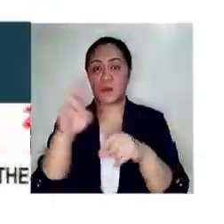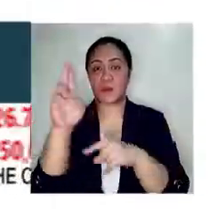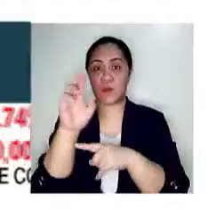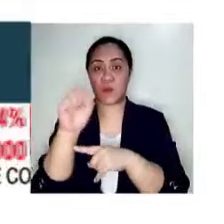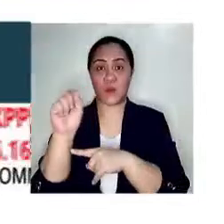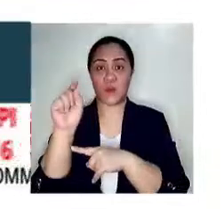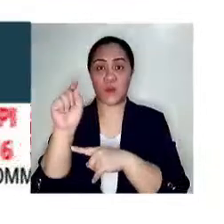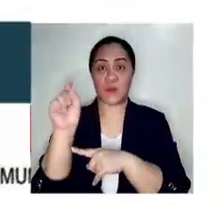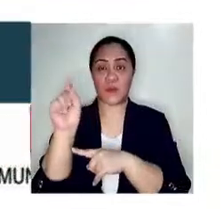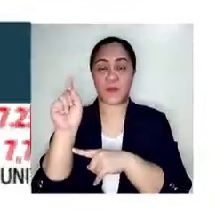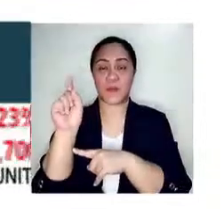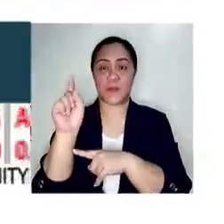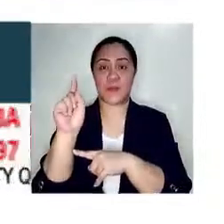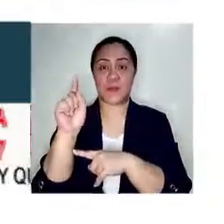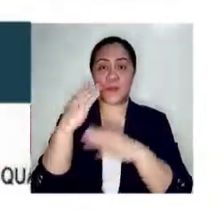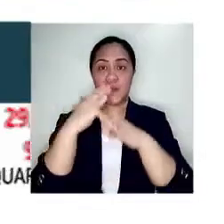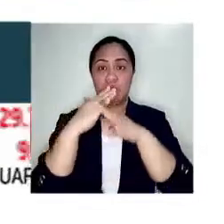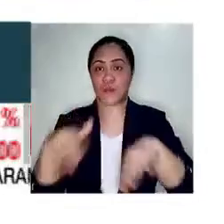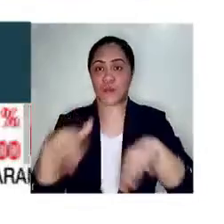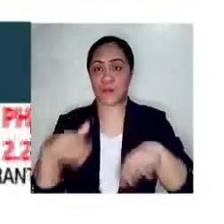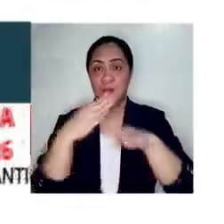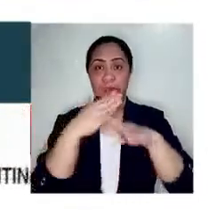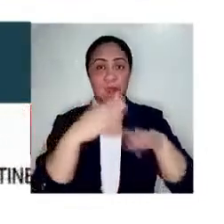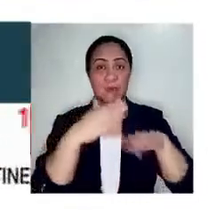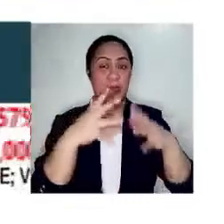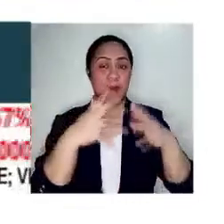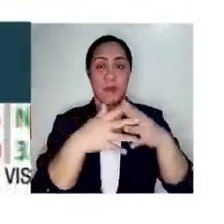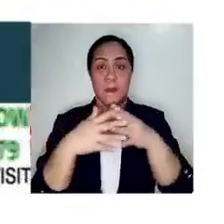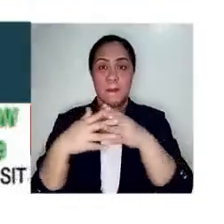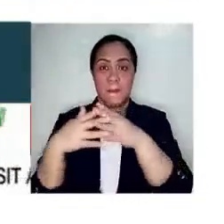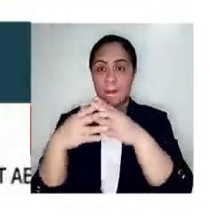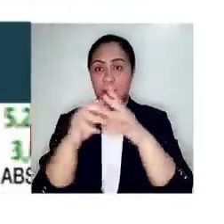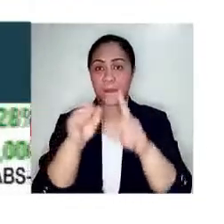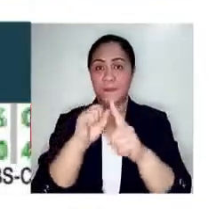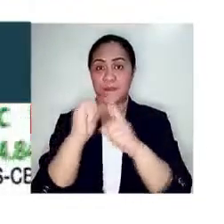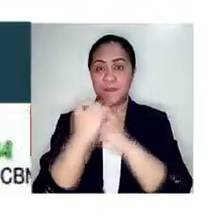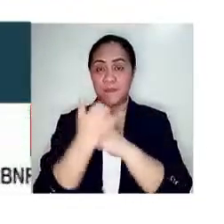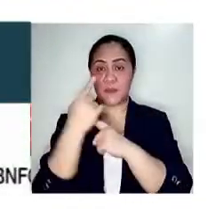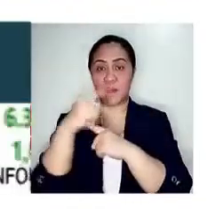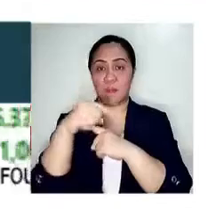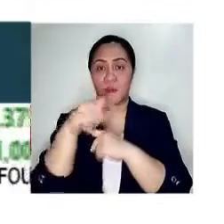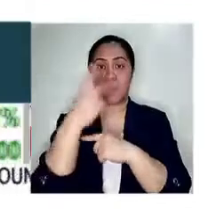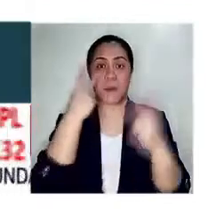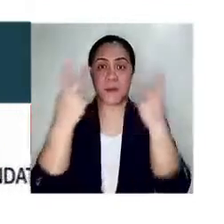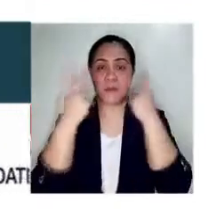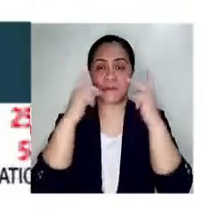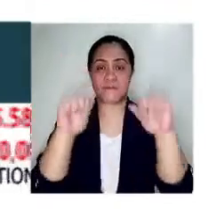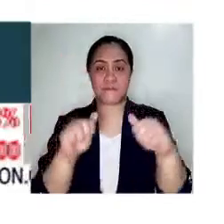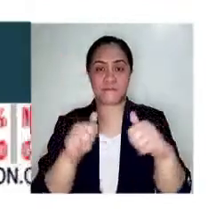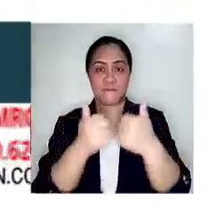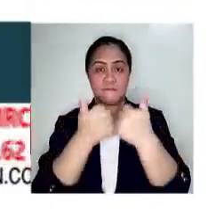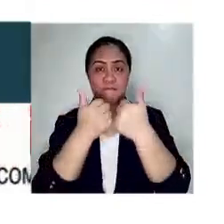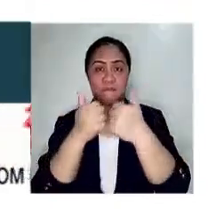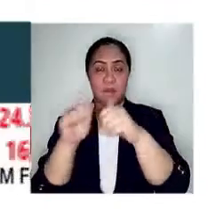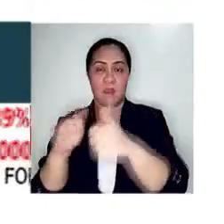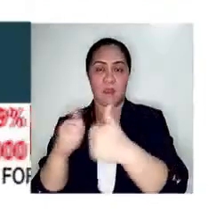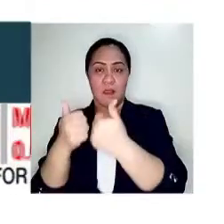that division within American society is a significant challenge, you know, as far as the ability